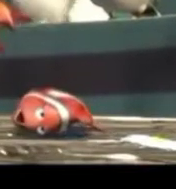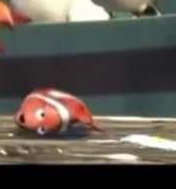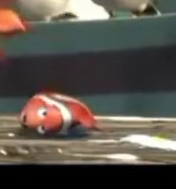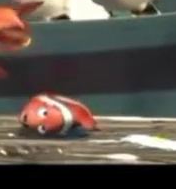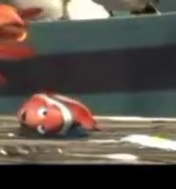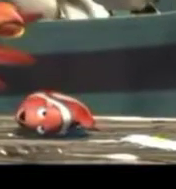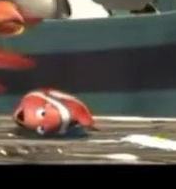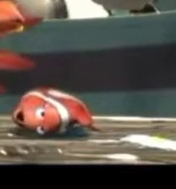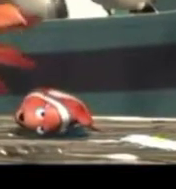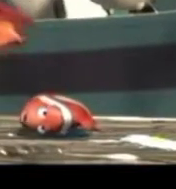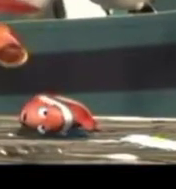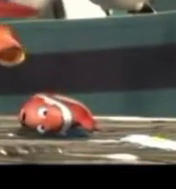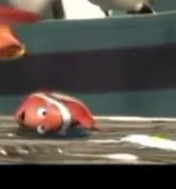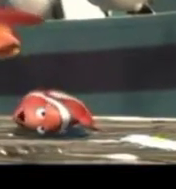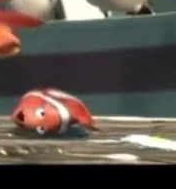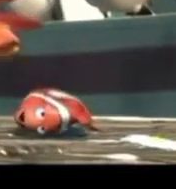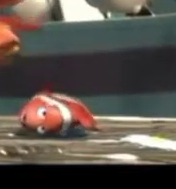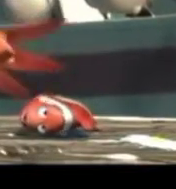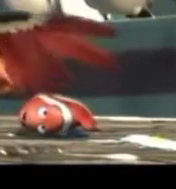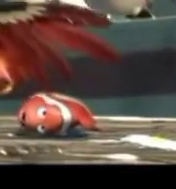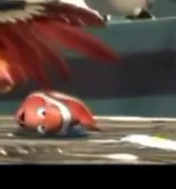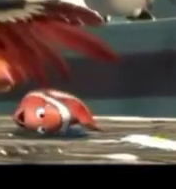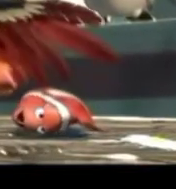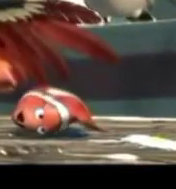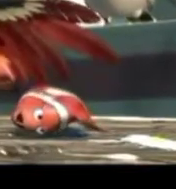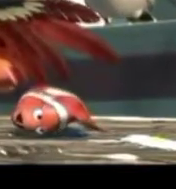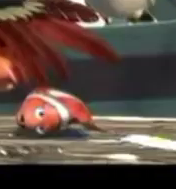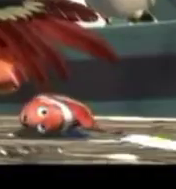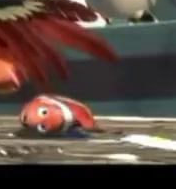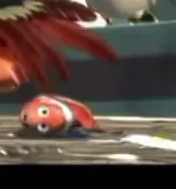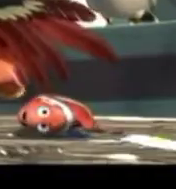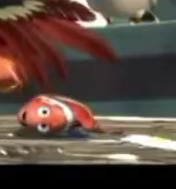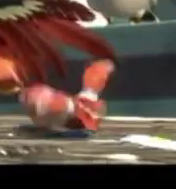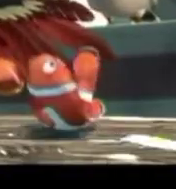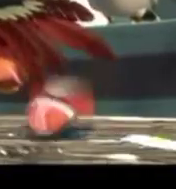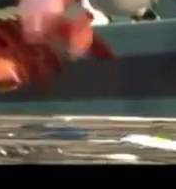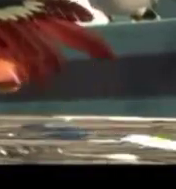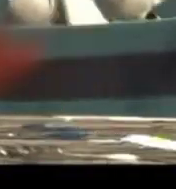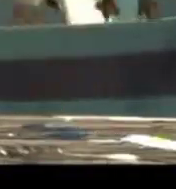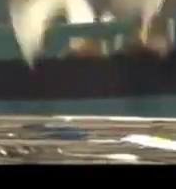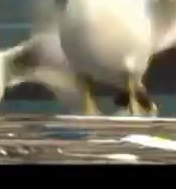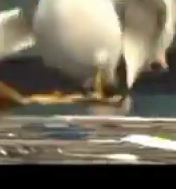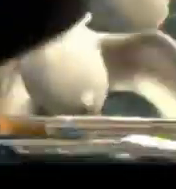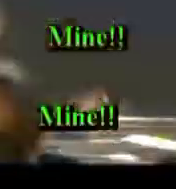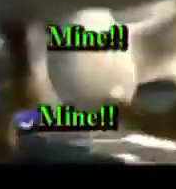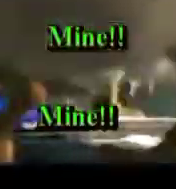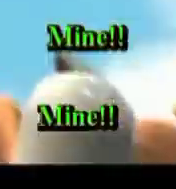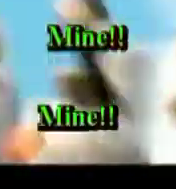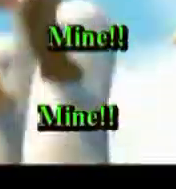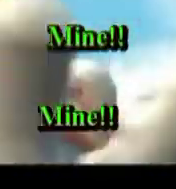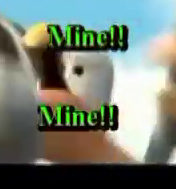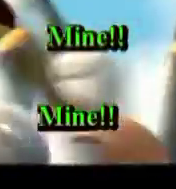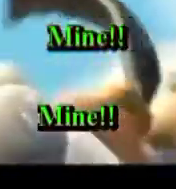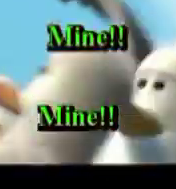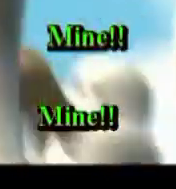right. No, I know your son. He's orange, he's got a gimpy fin on one side. That's Nemo!